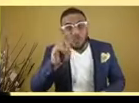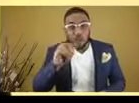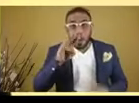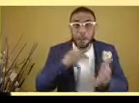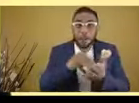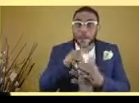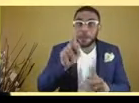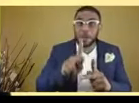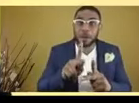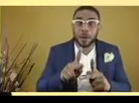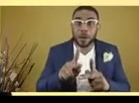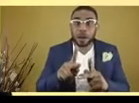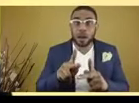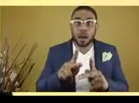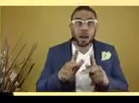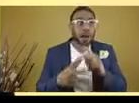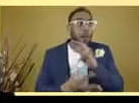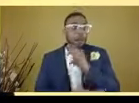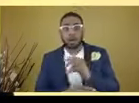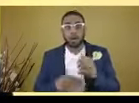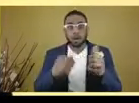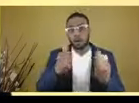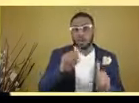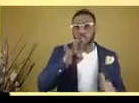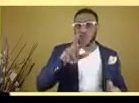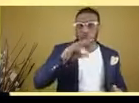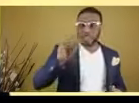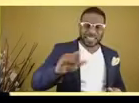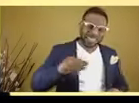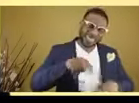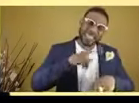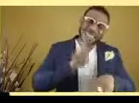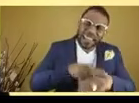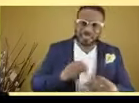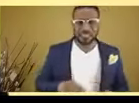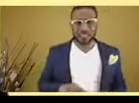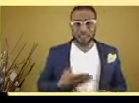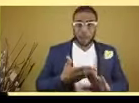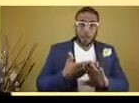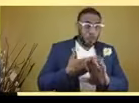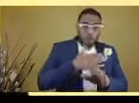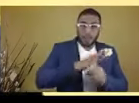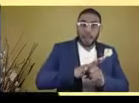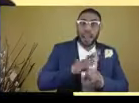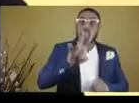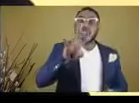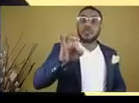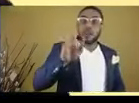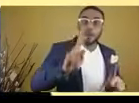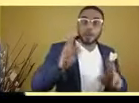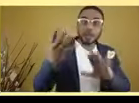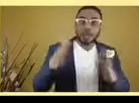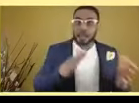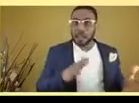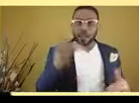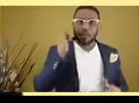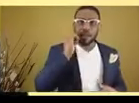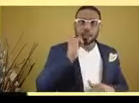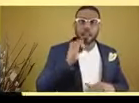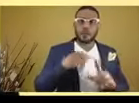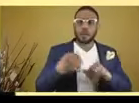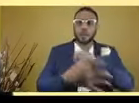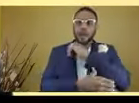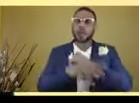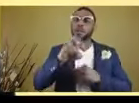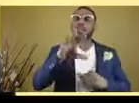were poor and low wealth, 43% of this nation. Pre-pandemic, 700 people were dying a day from poverty,